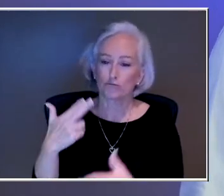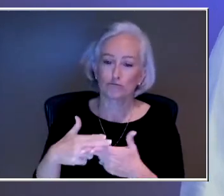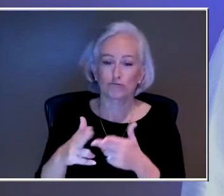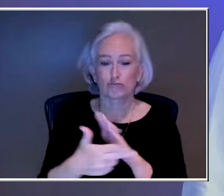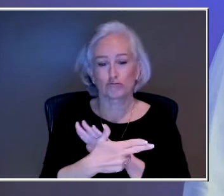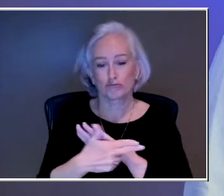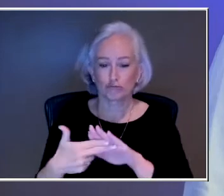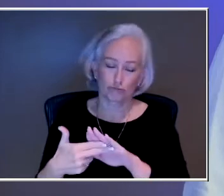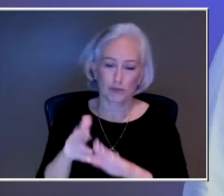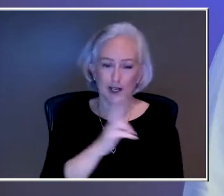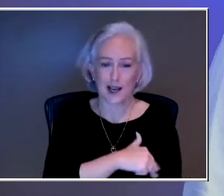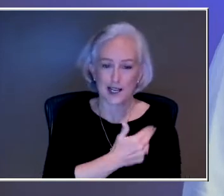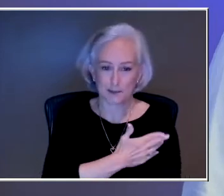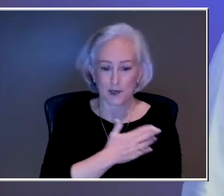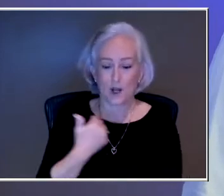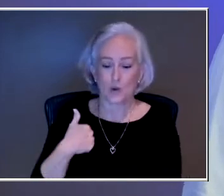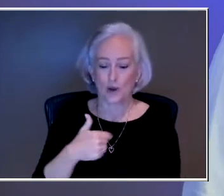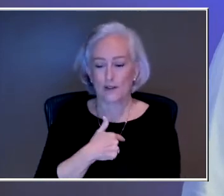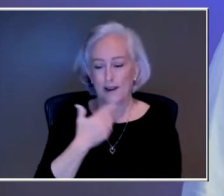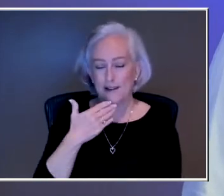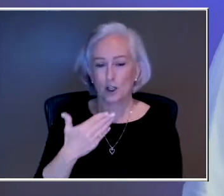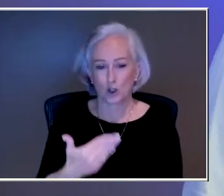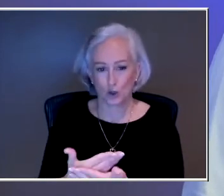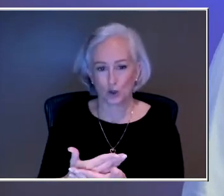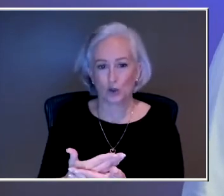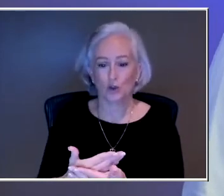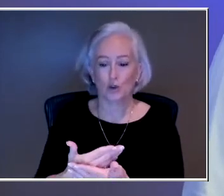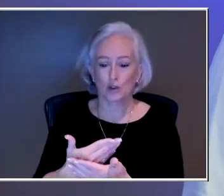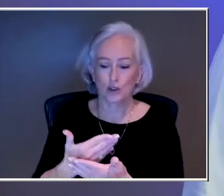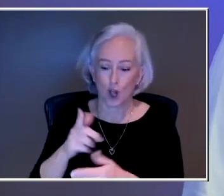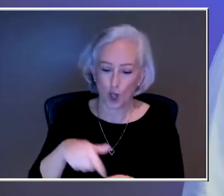discussions with them regarding the importance of this